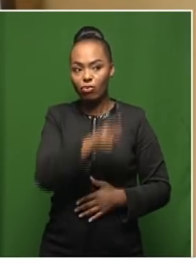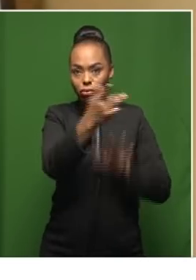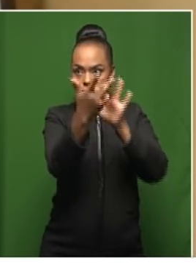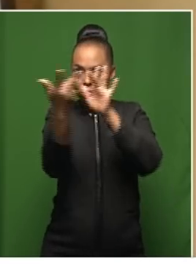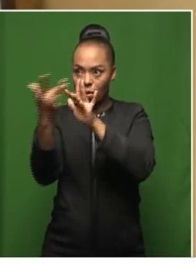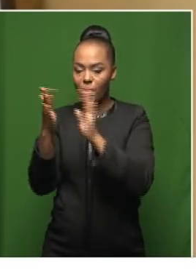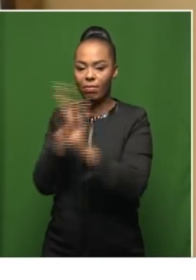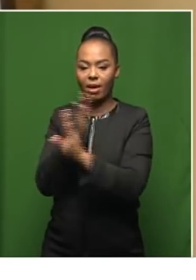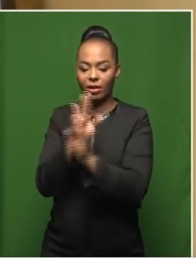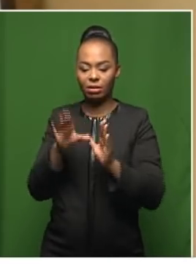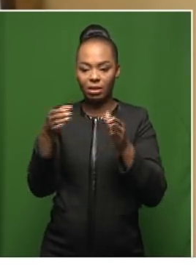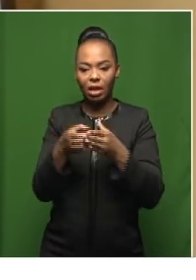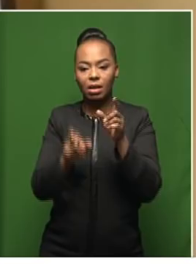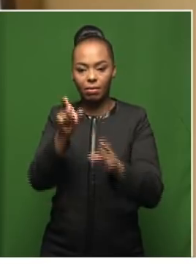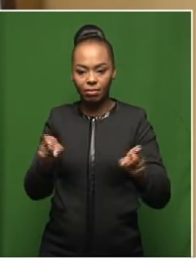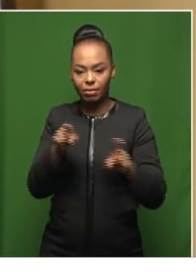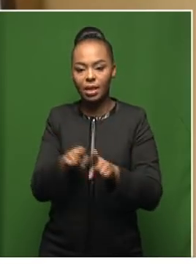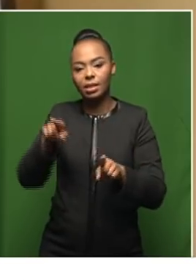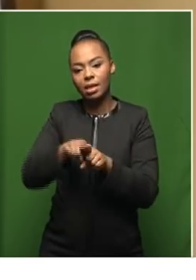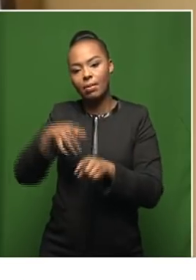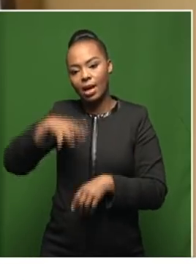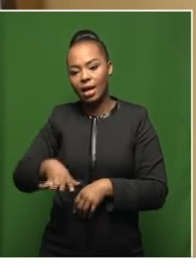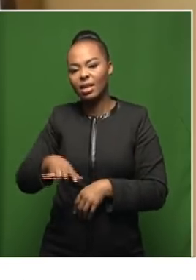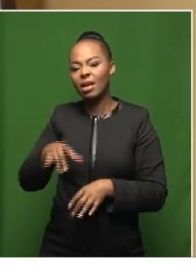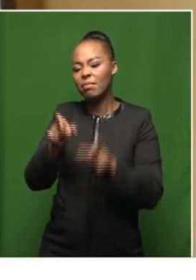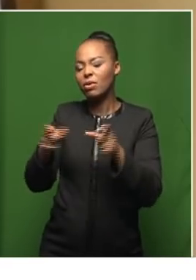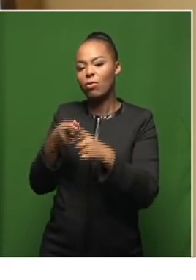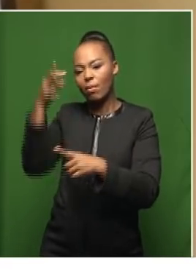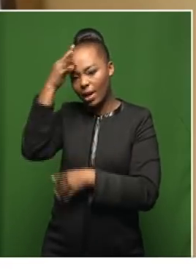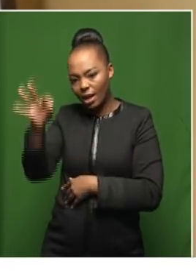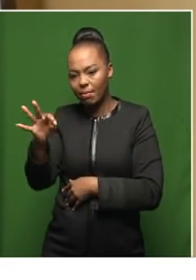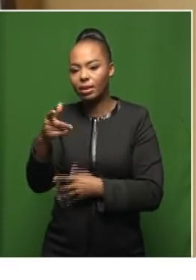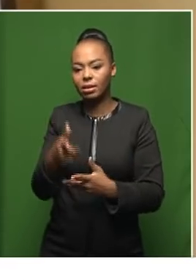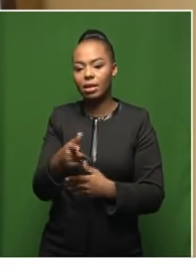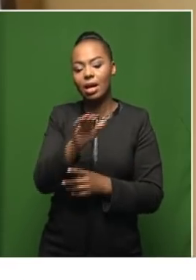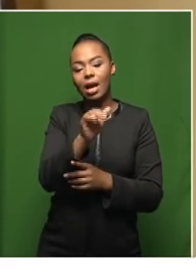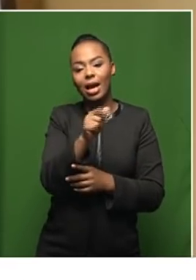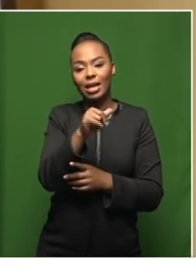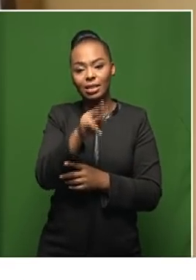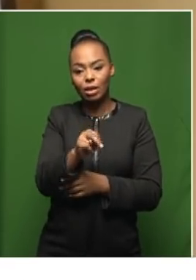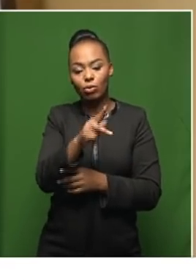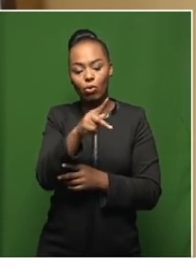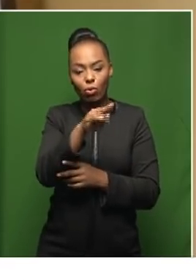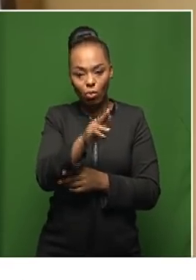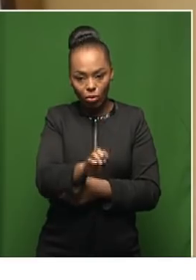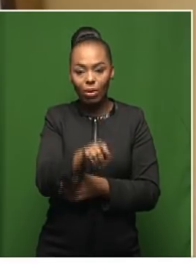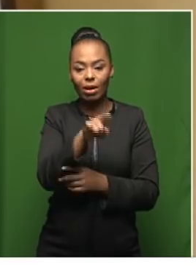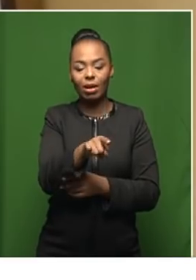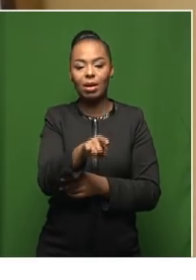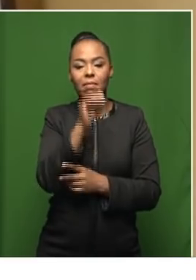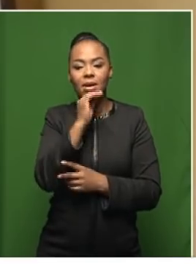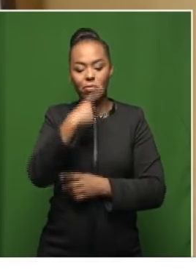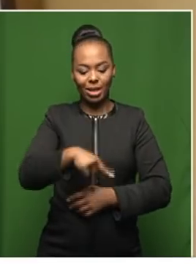as well as on the other side, it's people from government. So Mr. Adrian Gore is the one in his